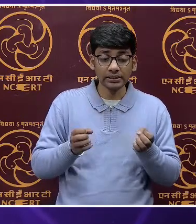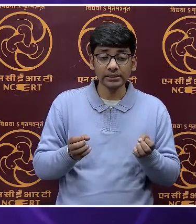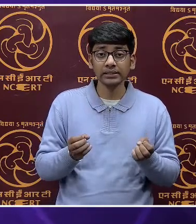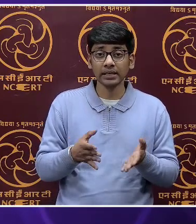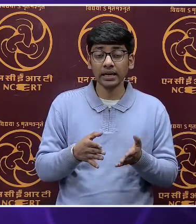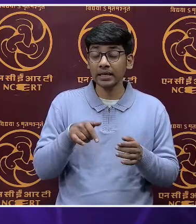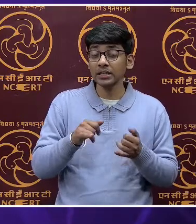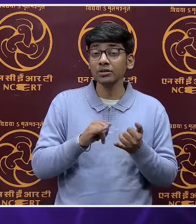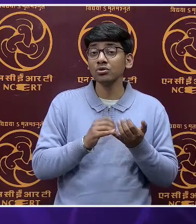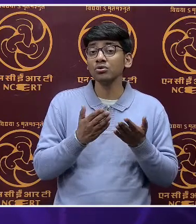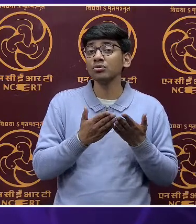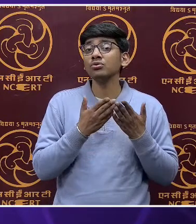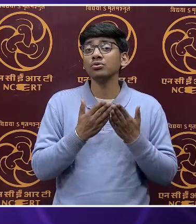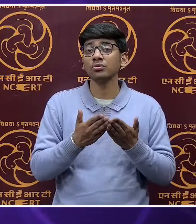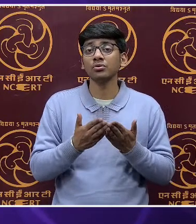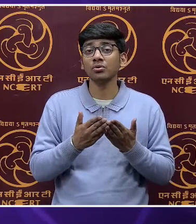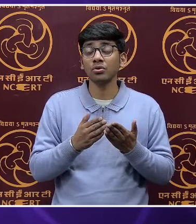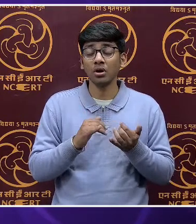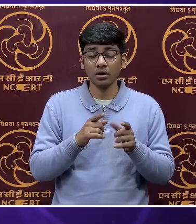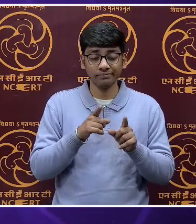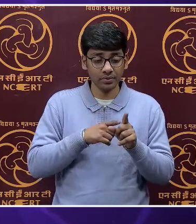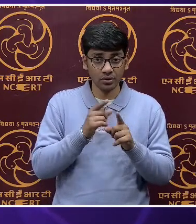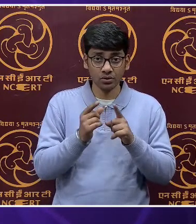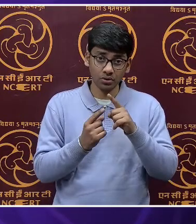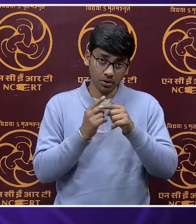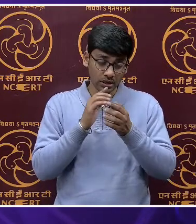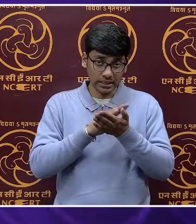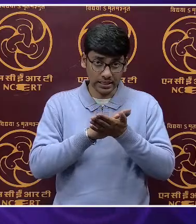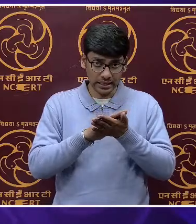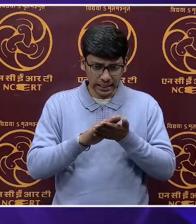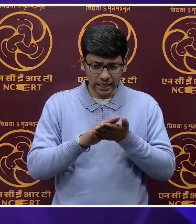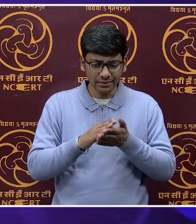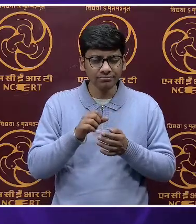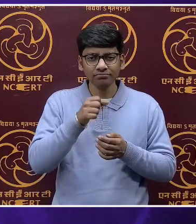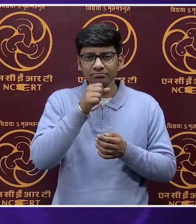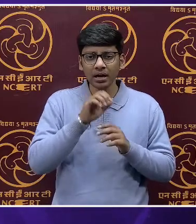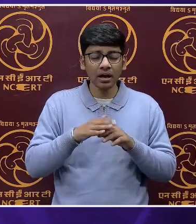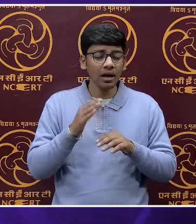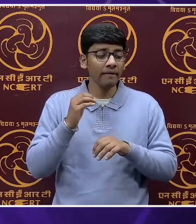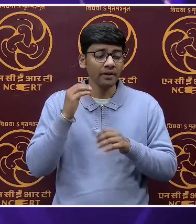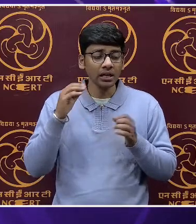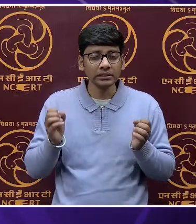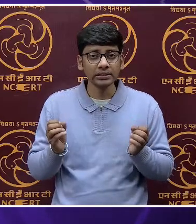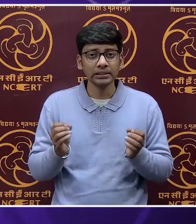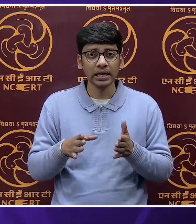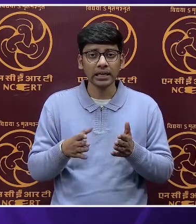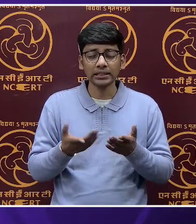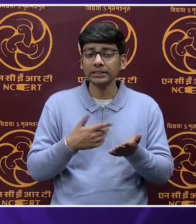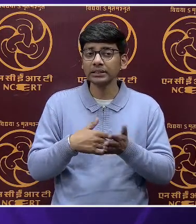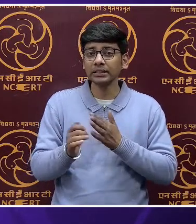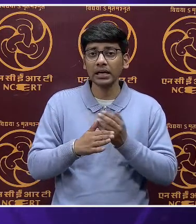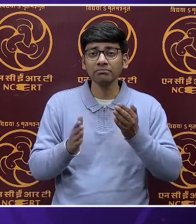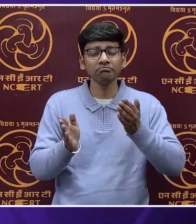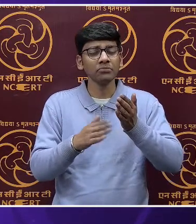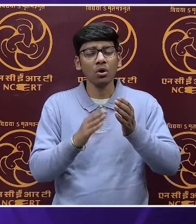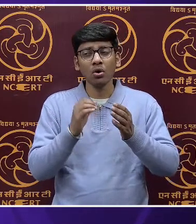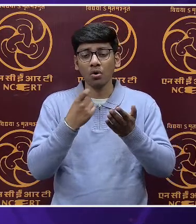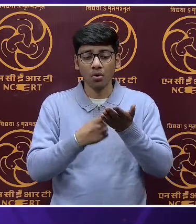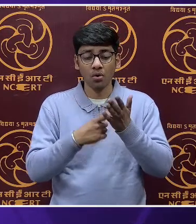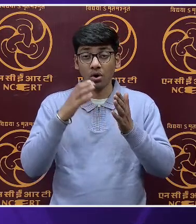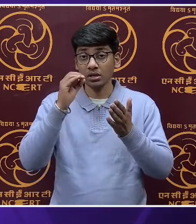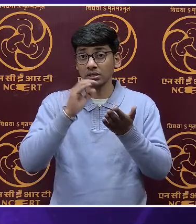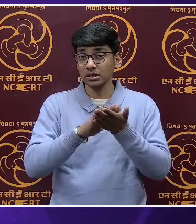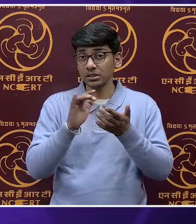school, and she joins the youth orchestra. Earlier, in the beginning of learning music, she became a part of the orchestra. Orchestra